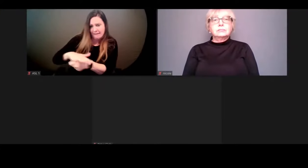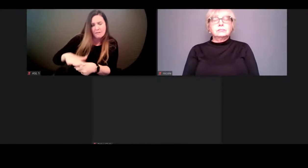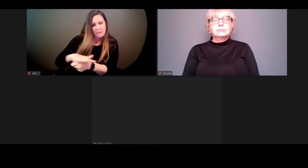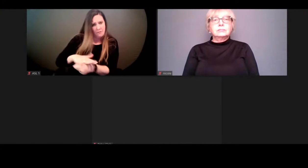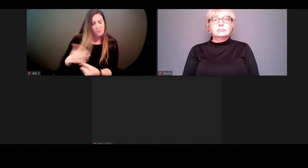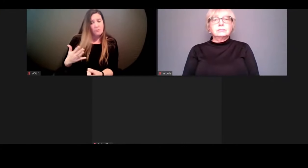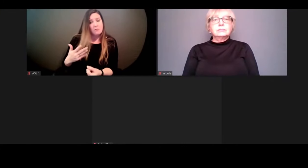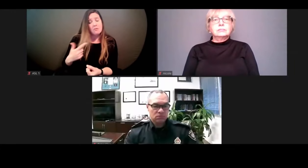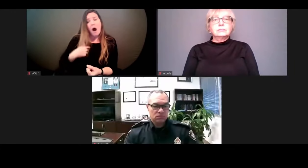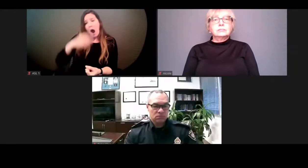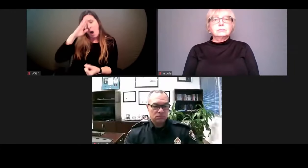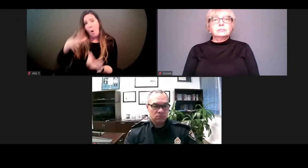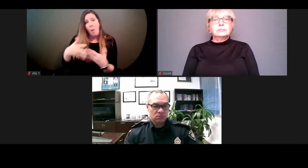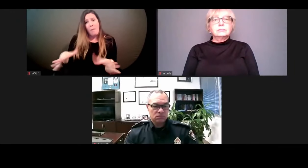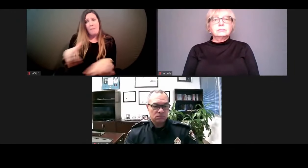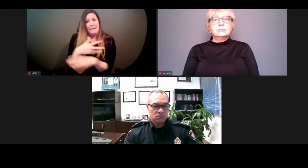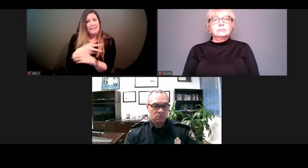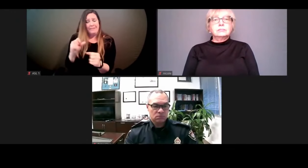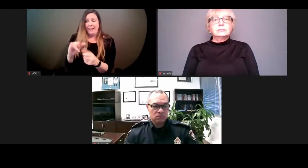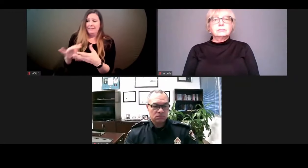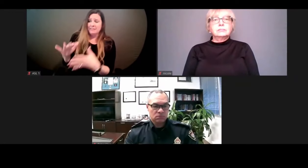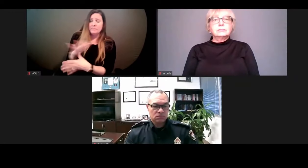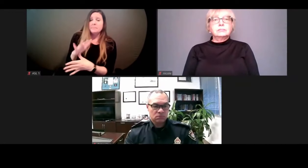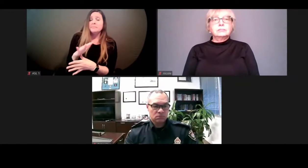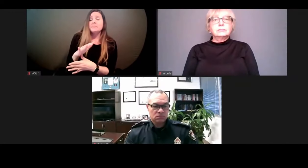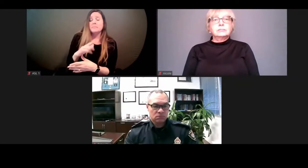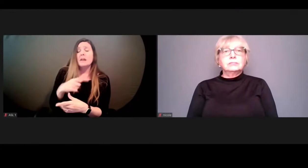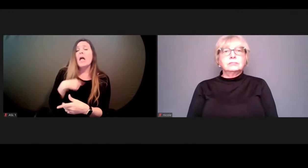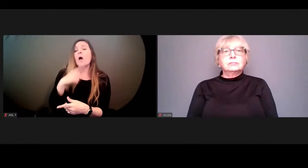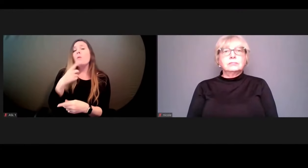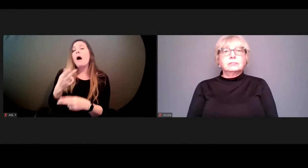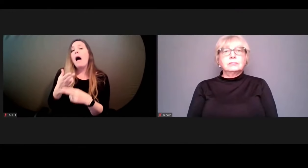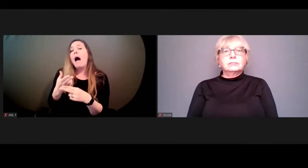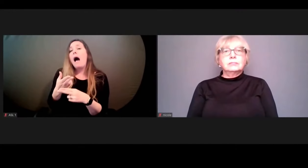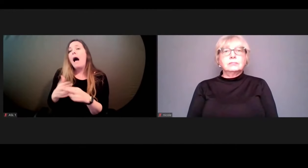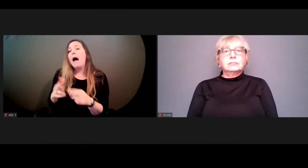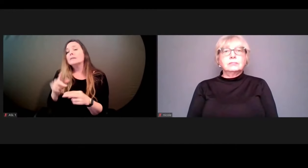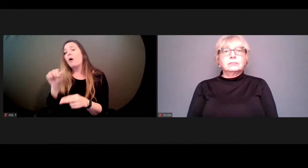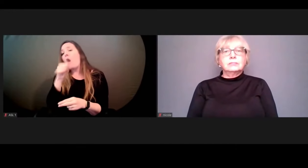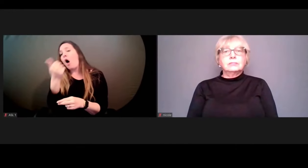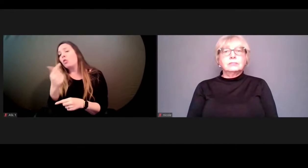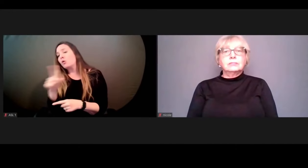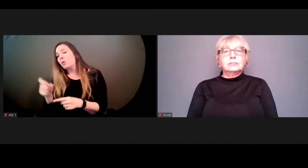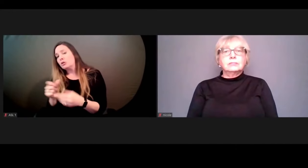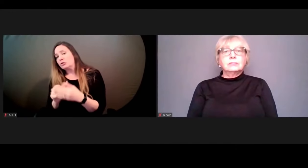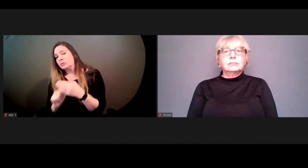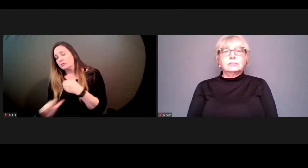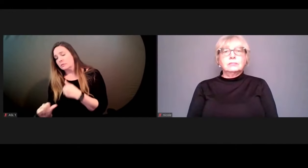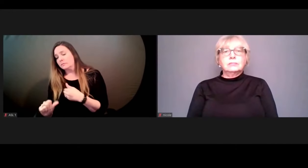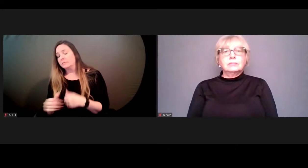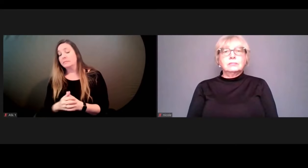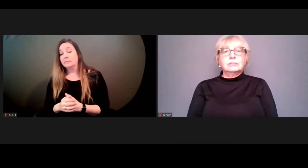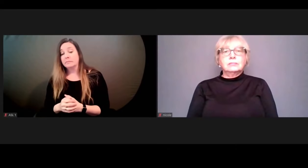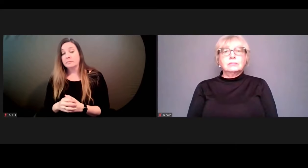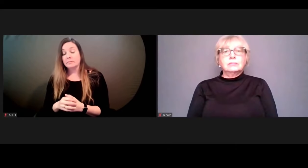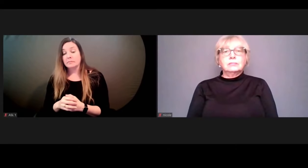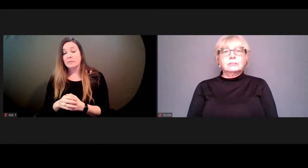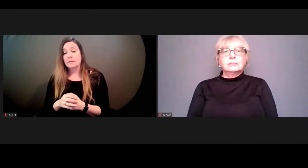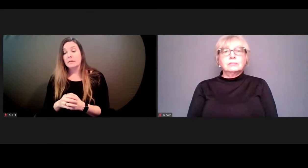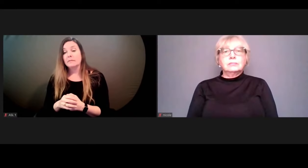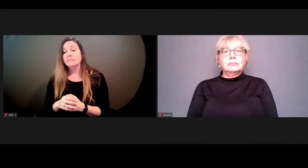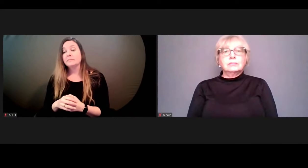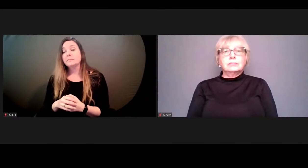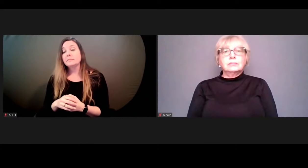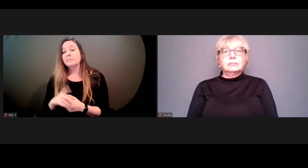of mine. I will ask sub questions to that very briefly, and then I will not come back on. Are you having dialogues, as you've described,